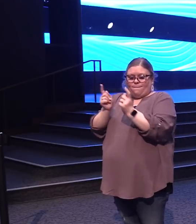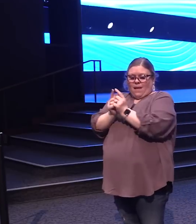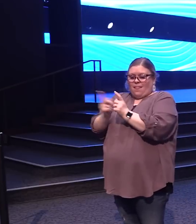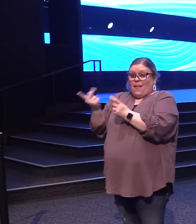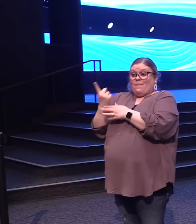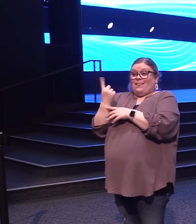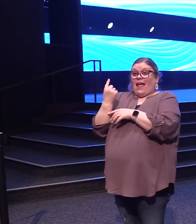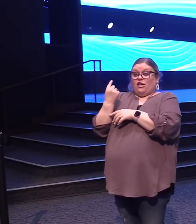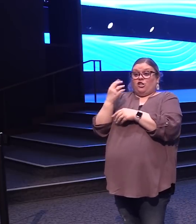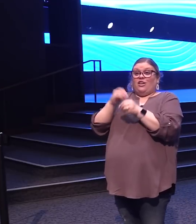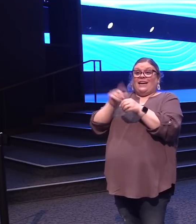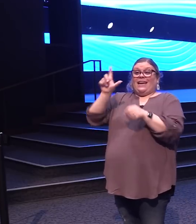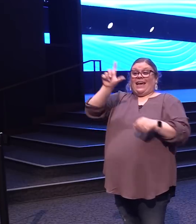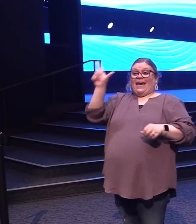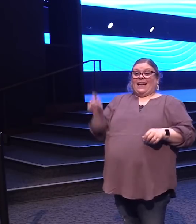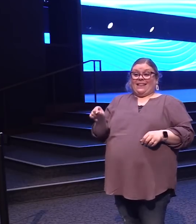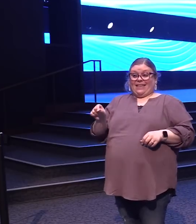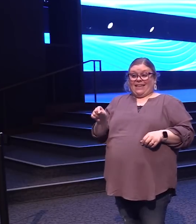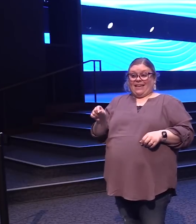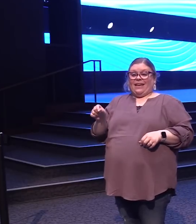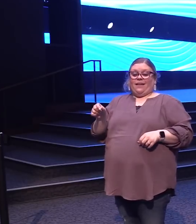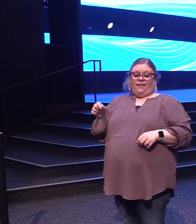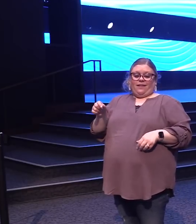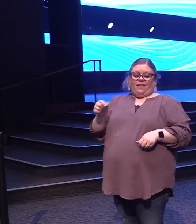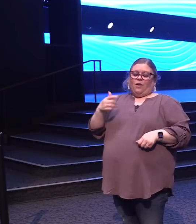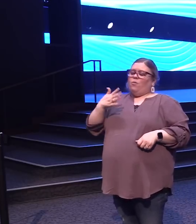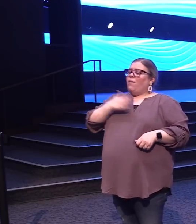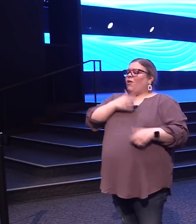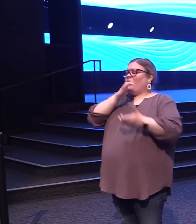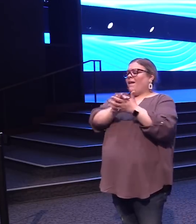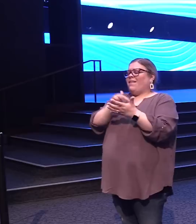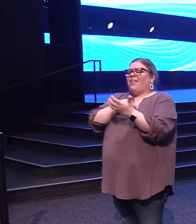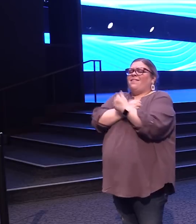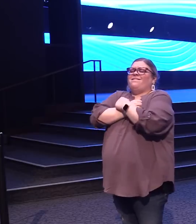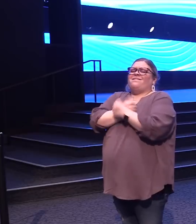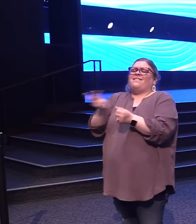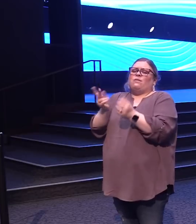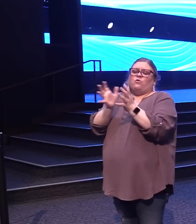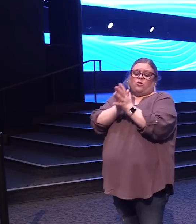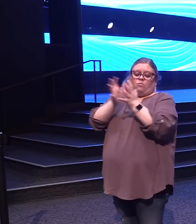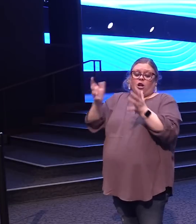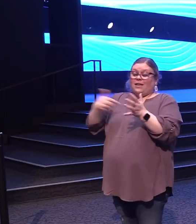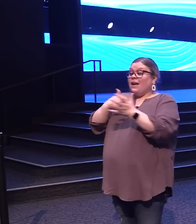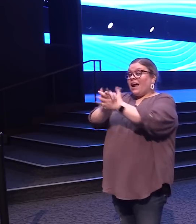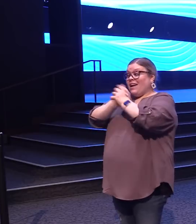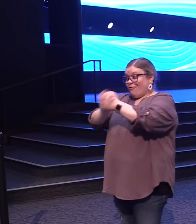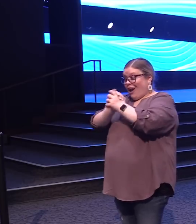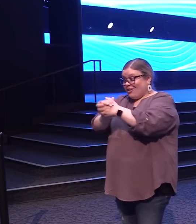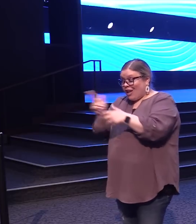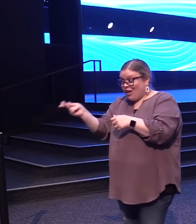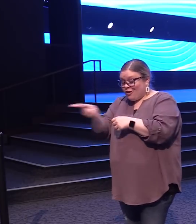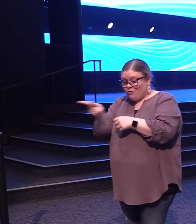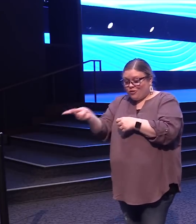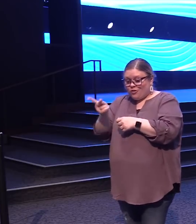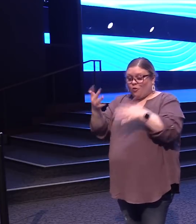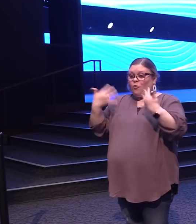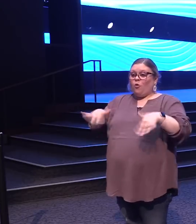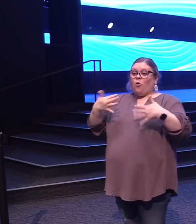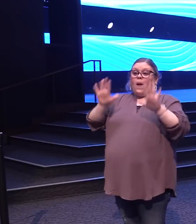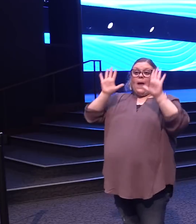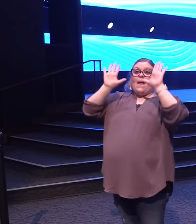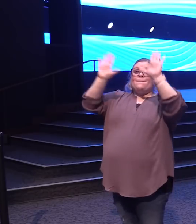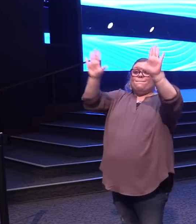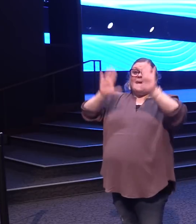year in Italy and spent time. Maria and I love you so much. And we just want to congratulate you. What an